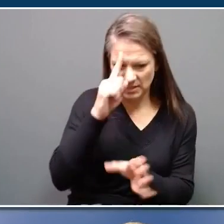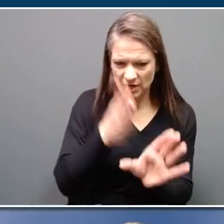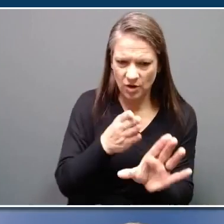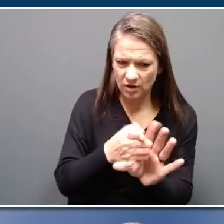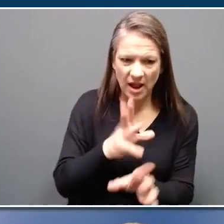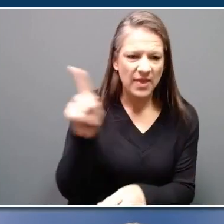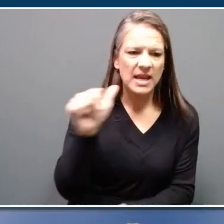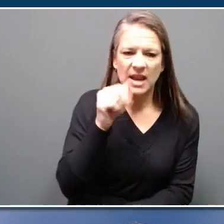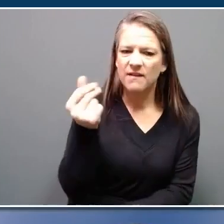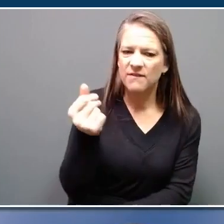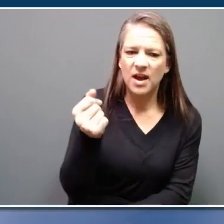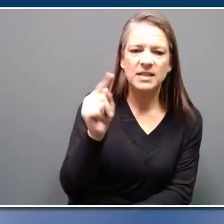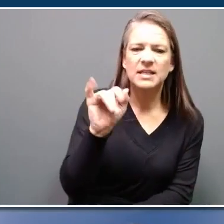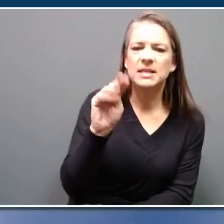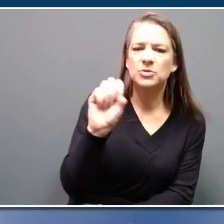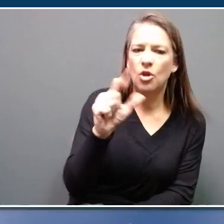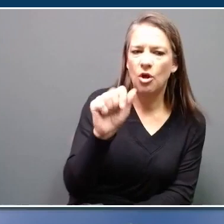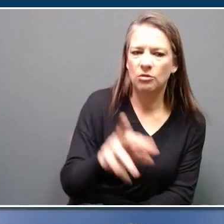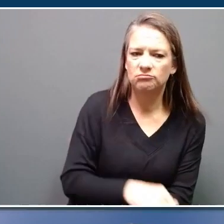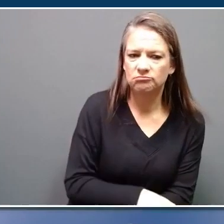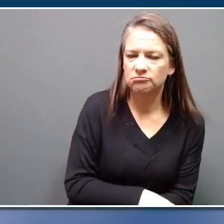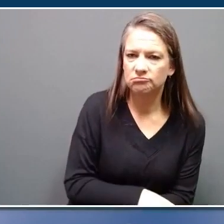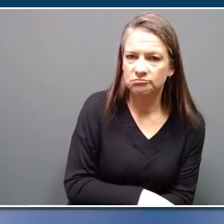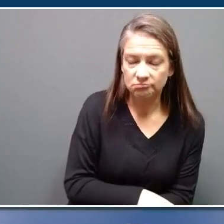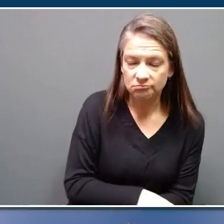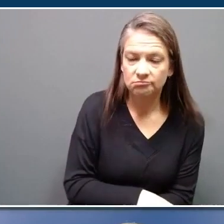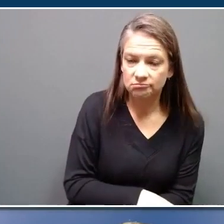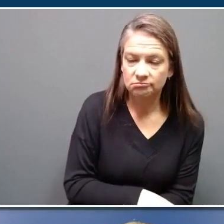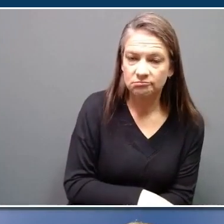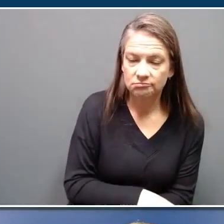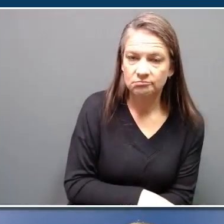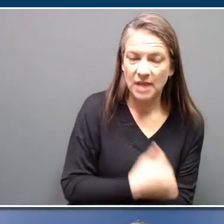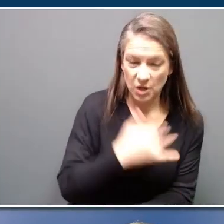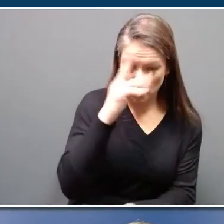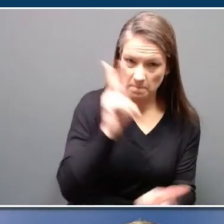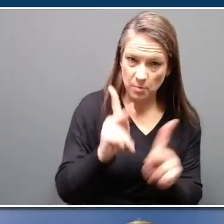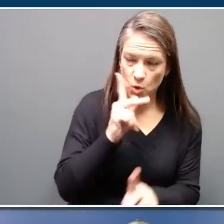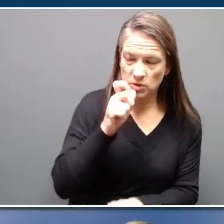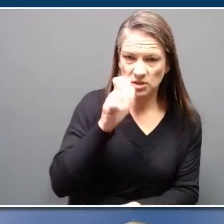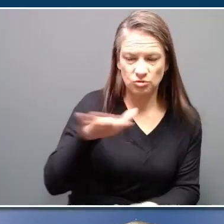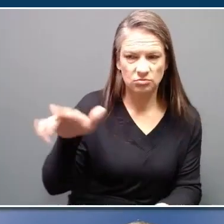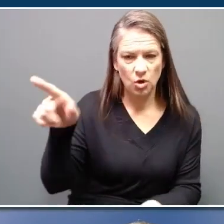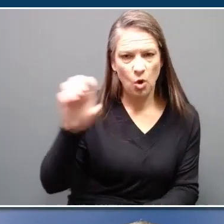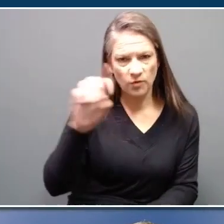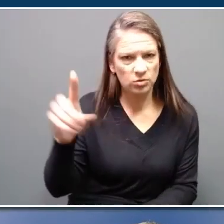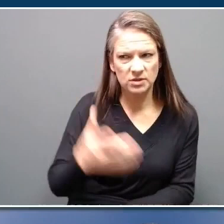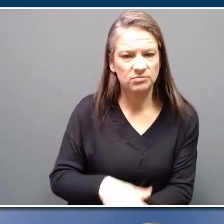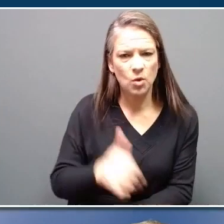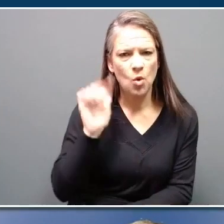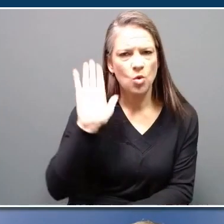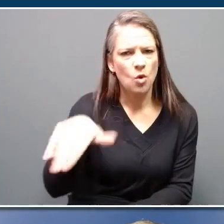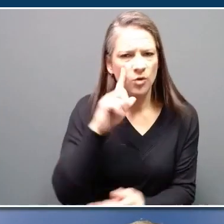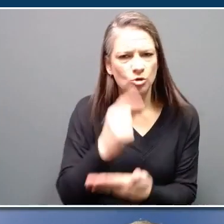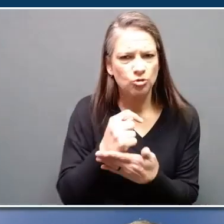the dollars that were in there. Listen, I know people right now whose son overdosed and won't go in for treatment. This